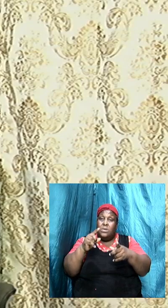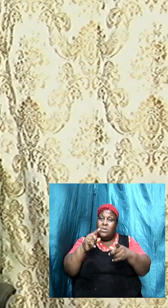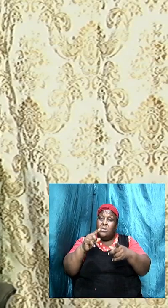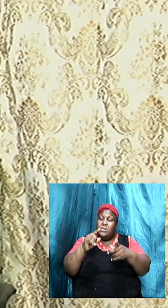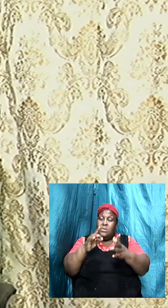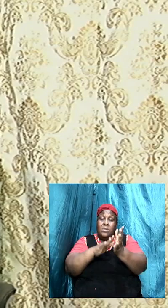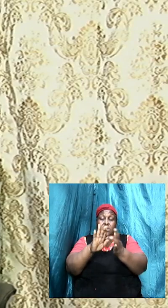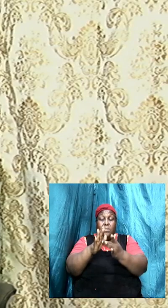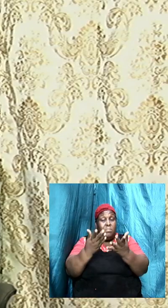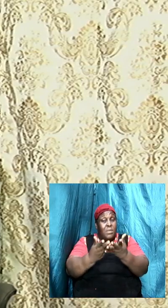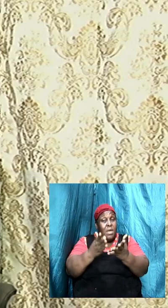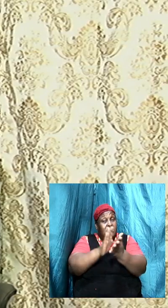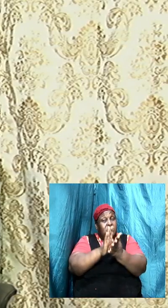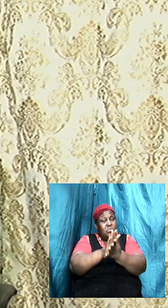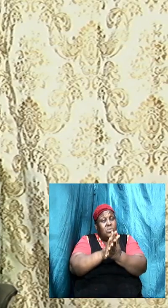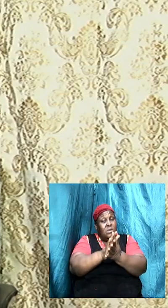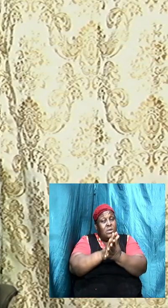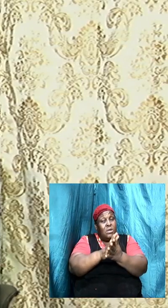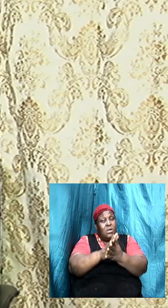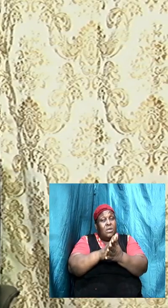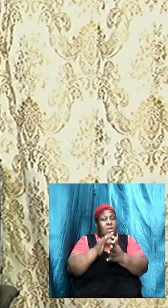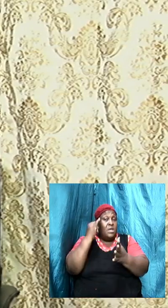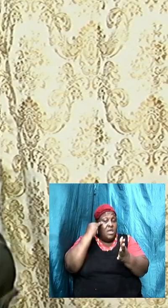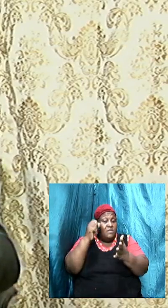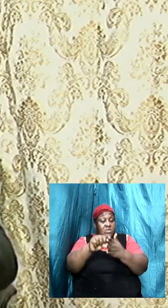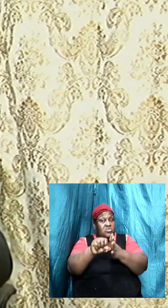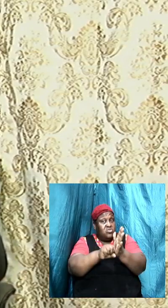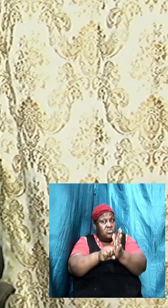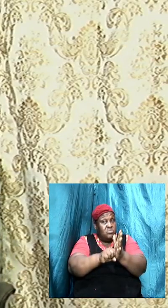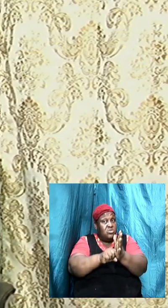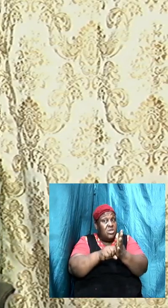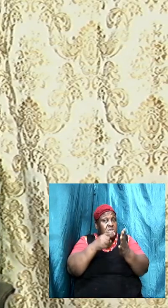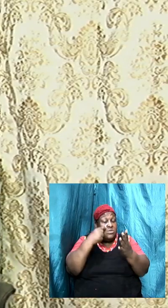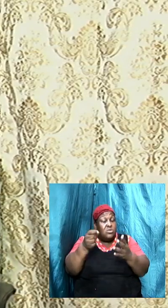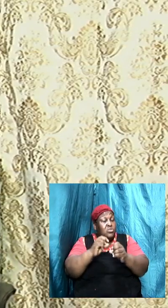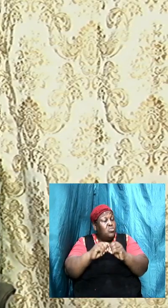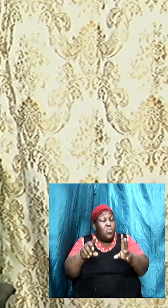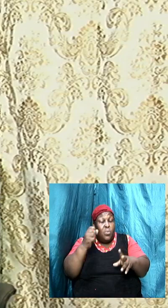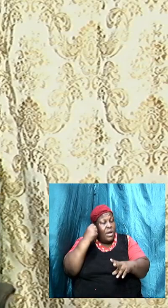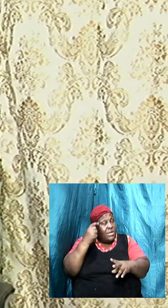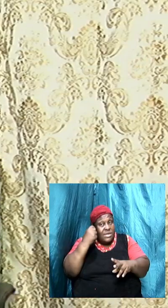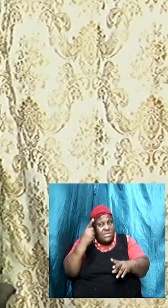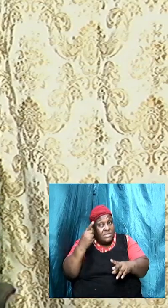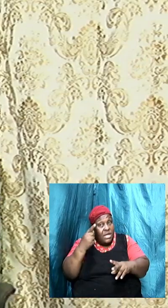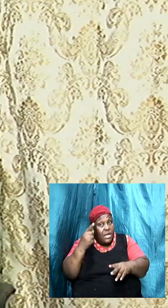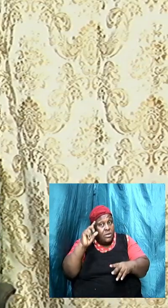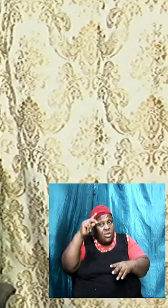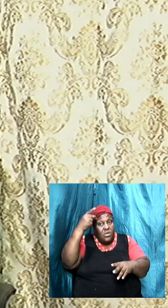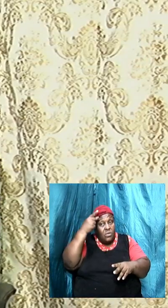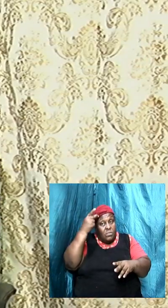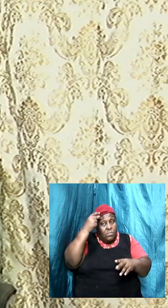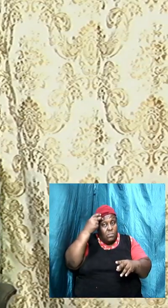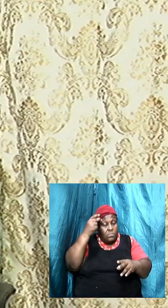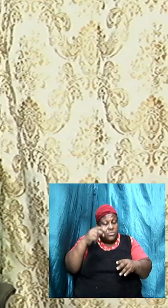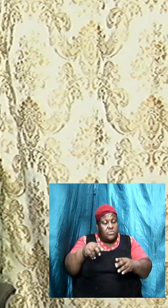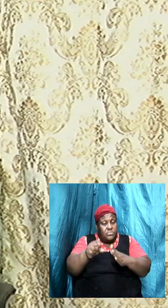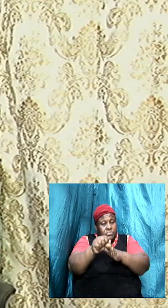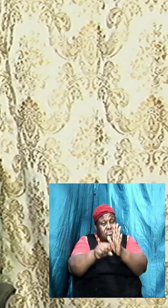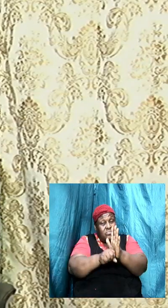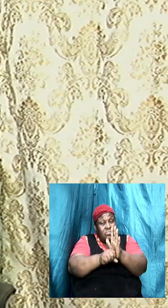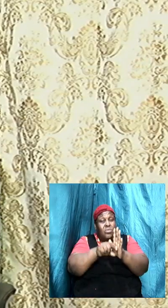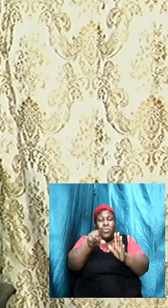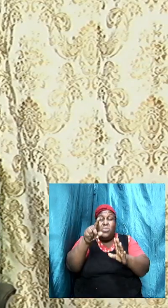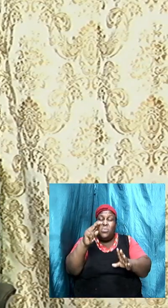scripture is mentioned and you don't understand the scripture, you don't understand the principle that govern the scripture, what is it that you need to do? You need to